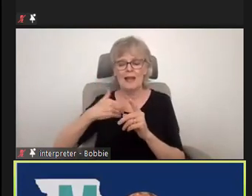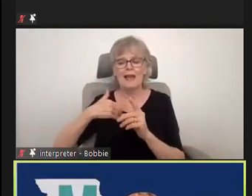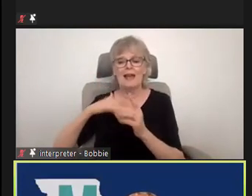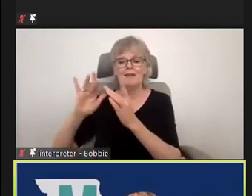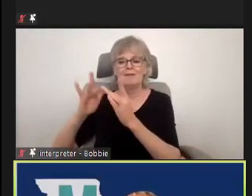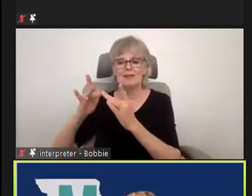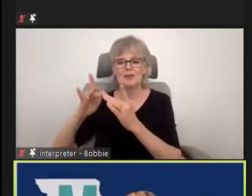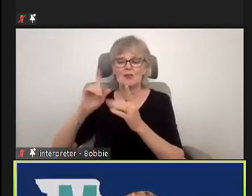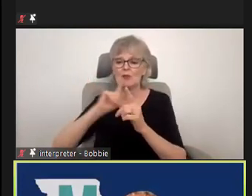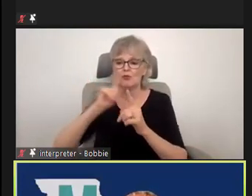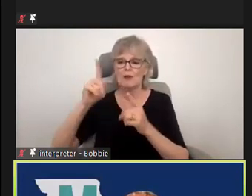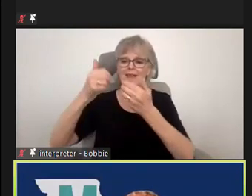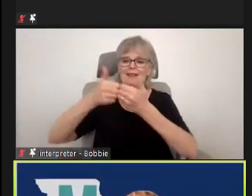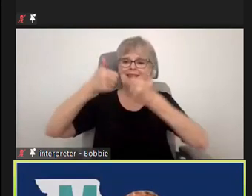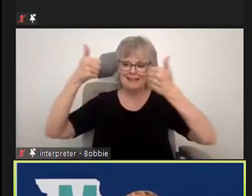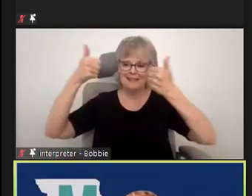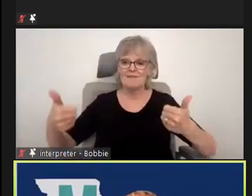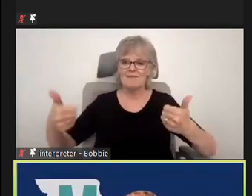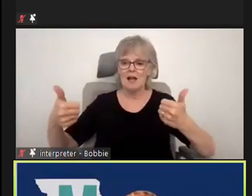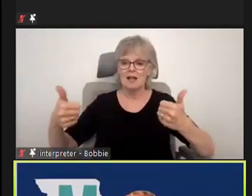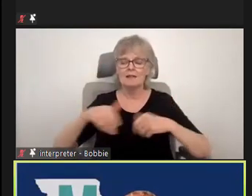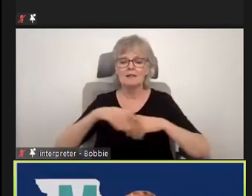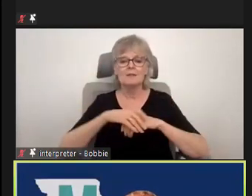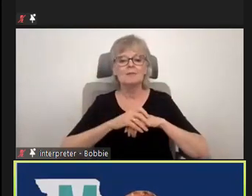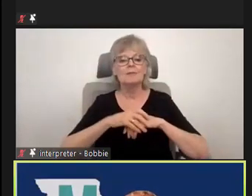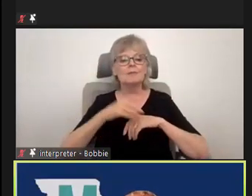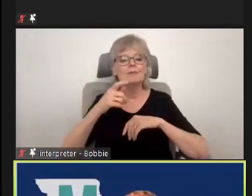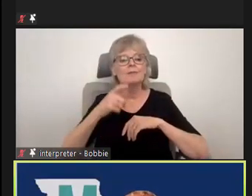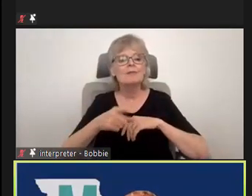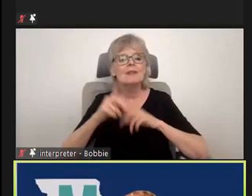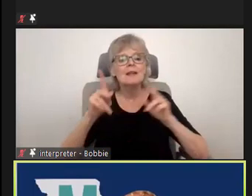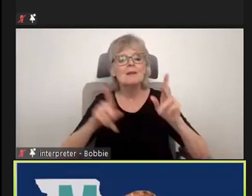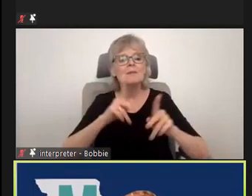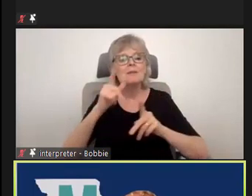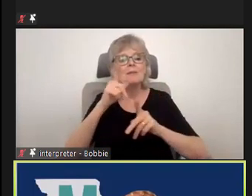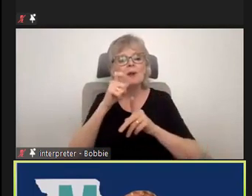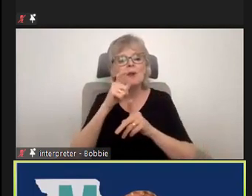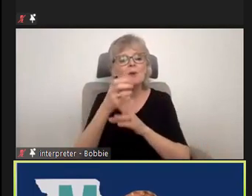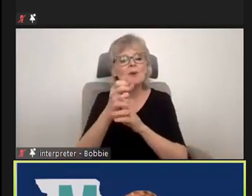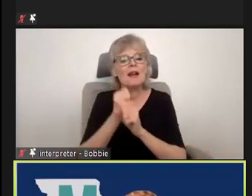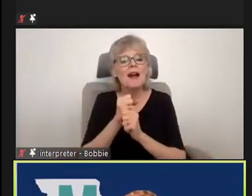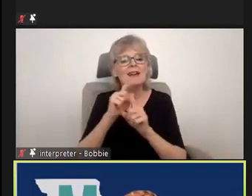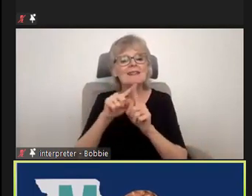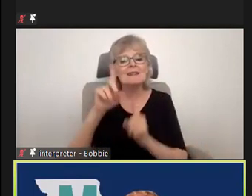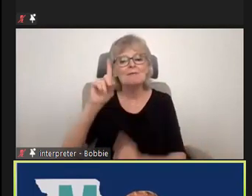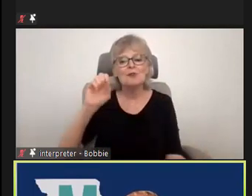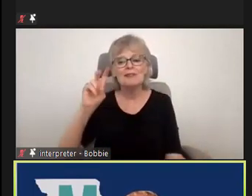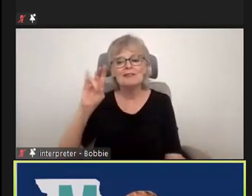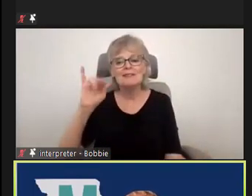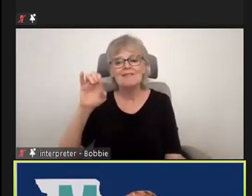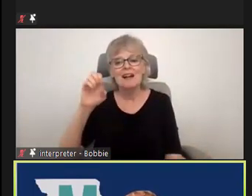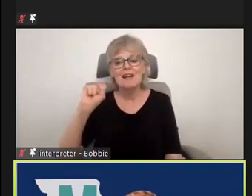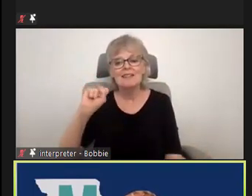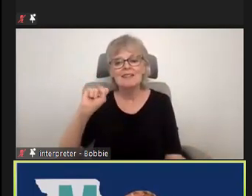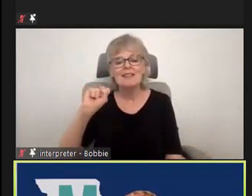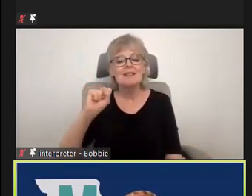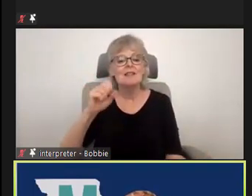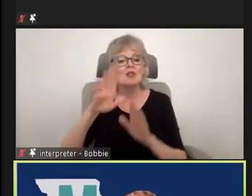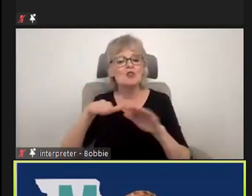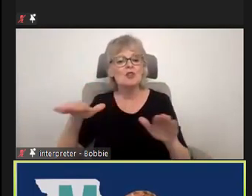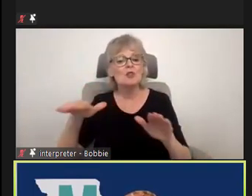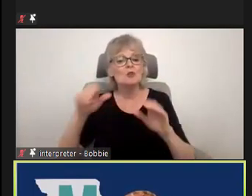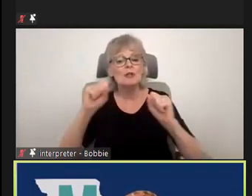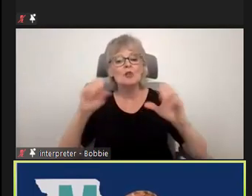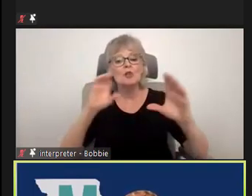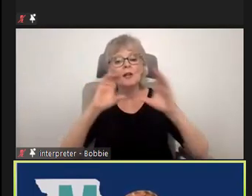And these are some of the recipients of the devices that would allow children to communicate